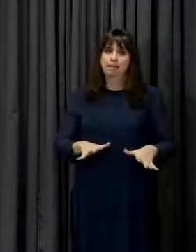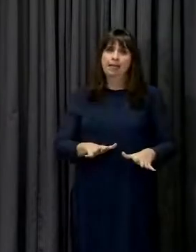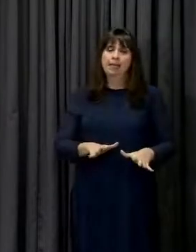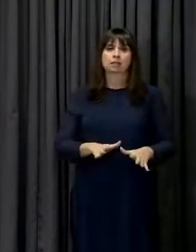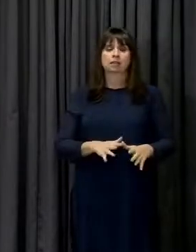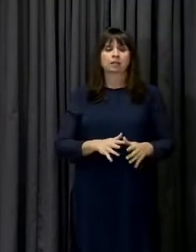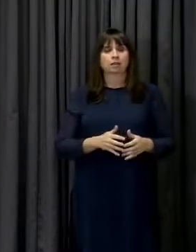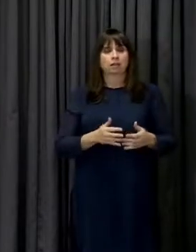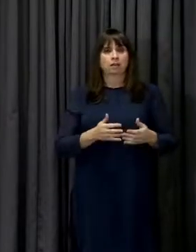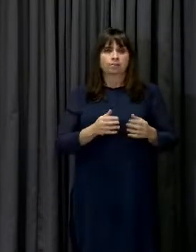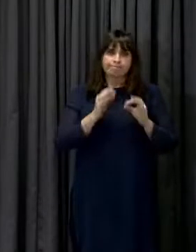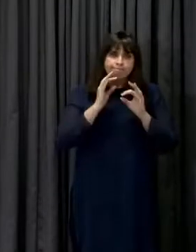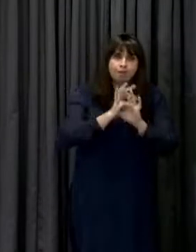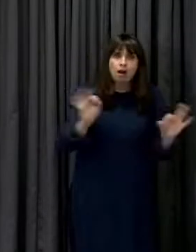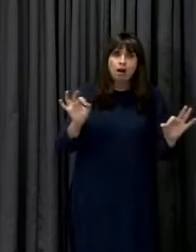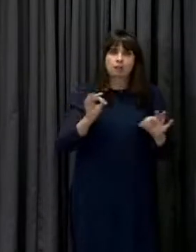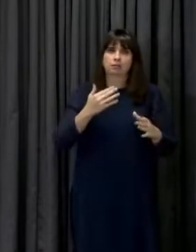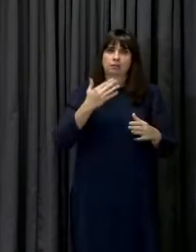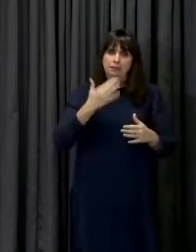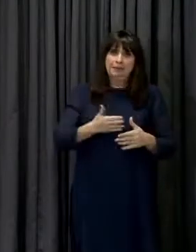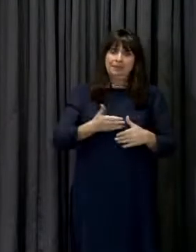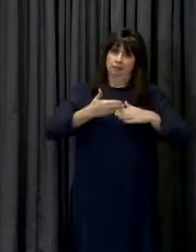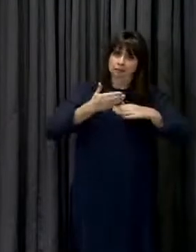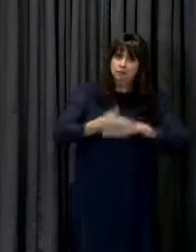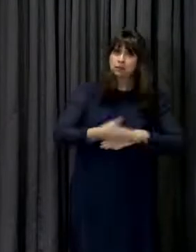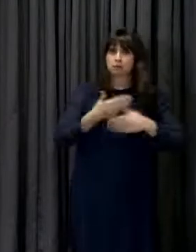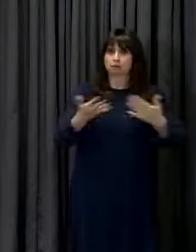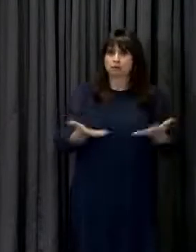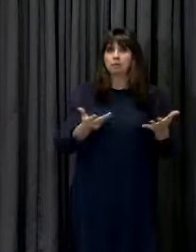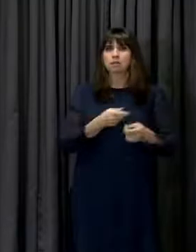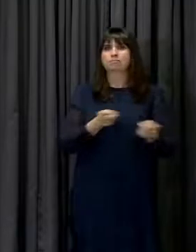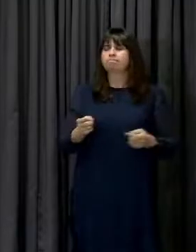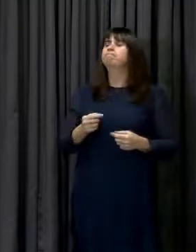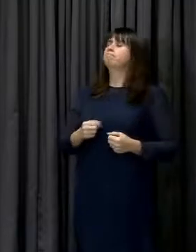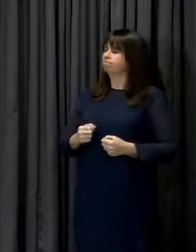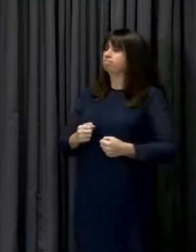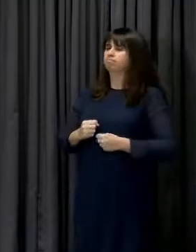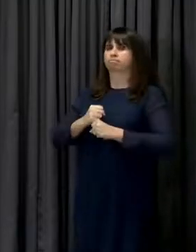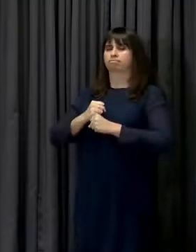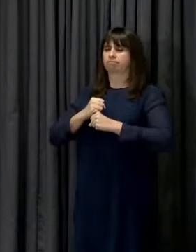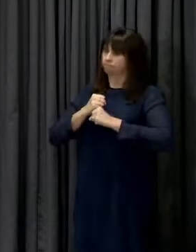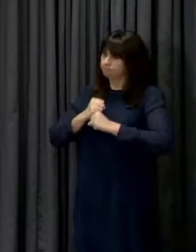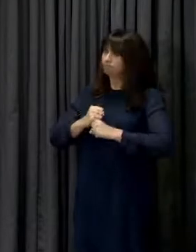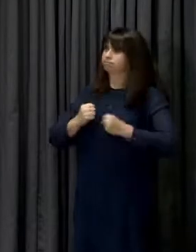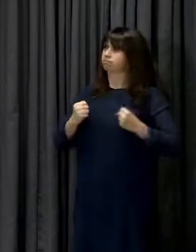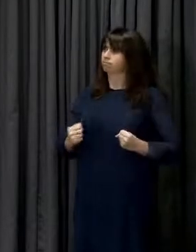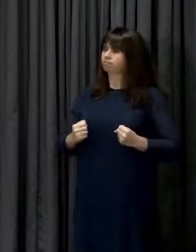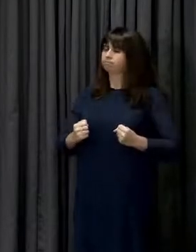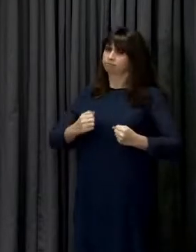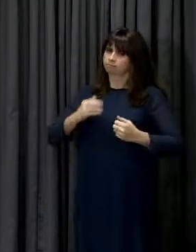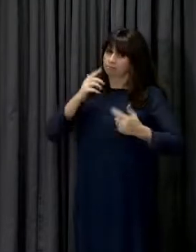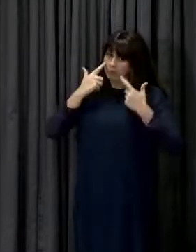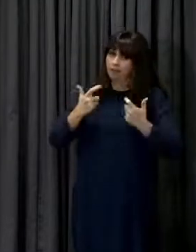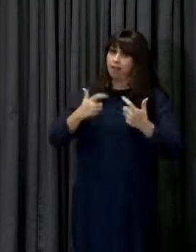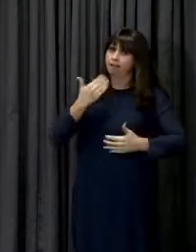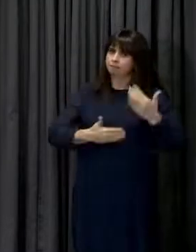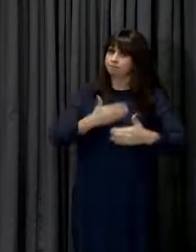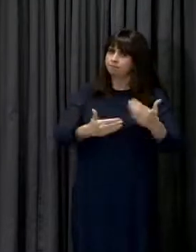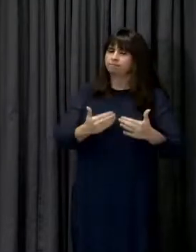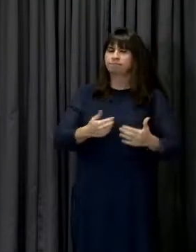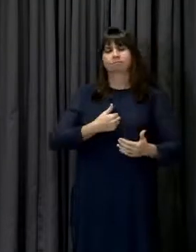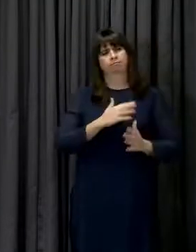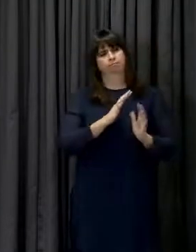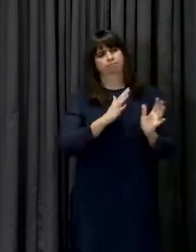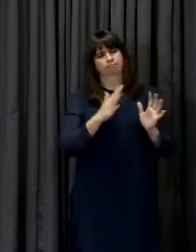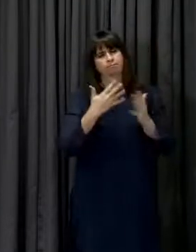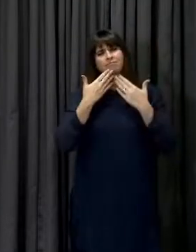will continue to rely on your professionalism, dedication, and compassion throughout this winter.